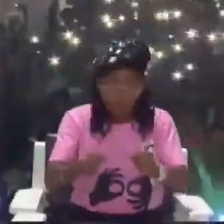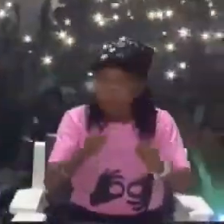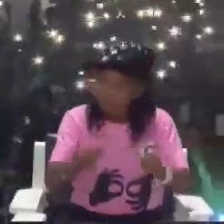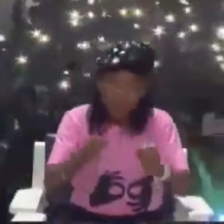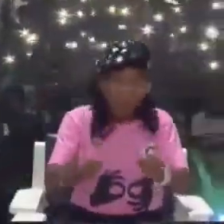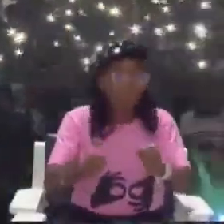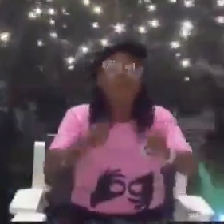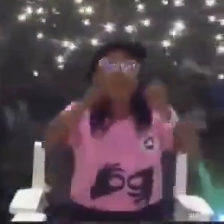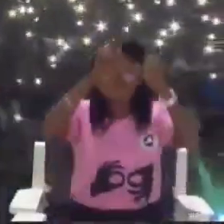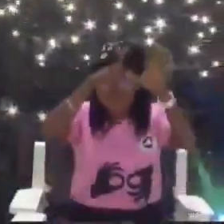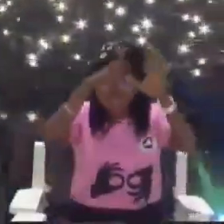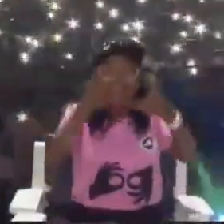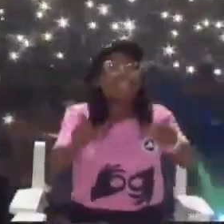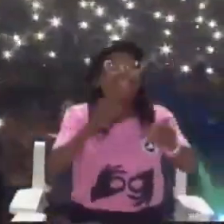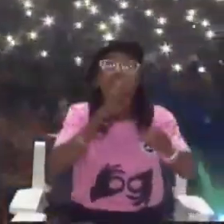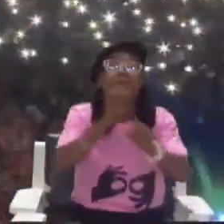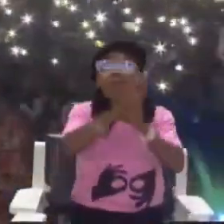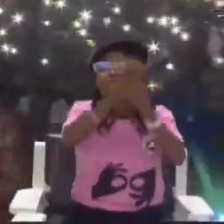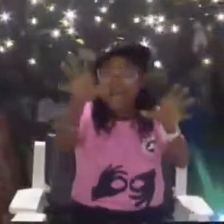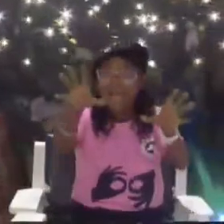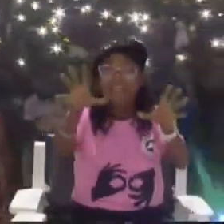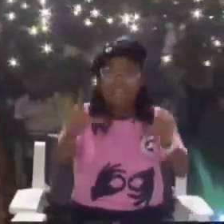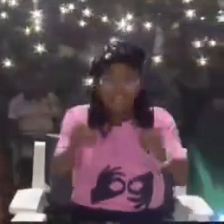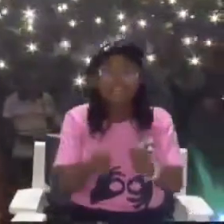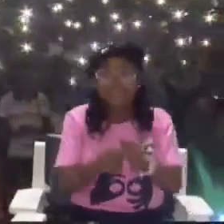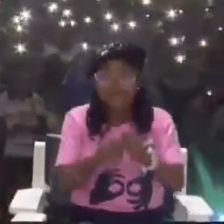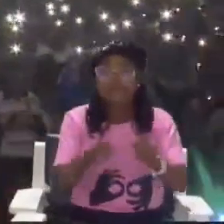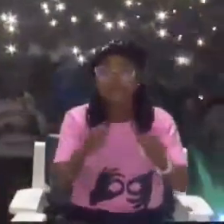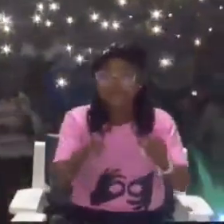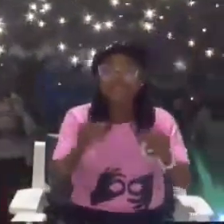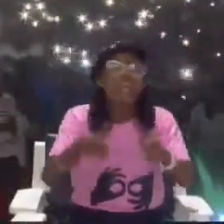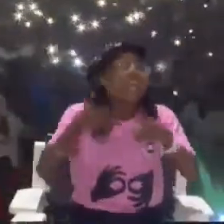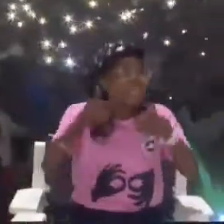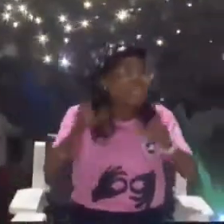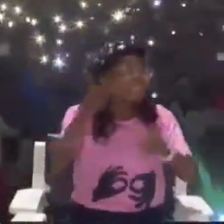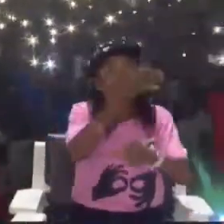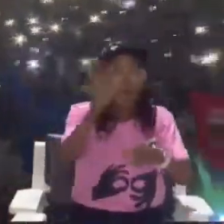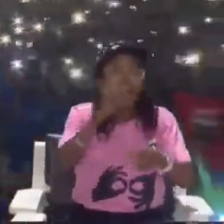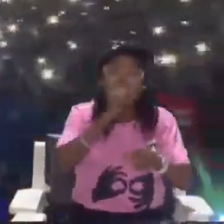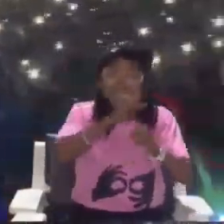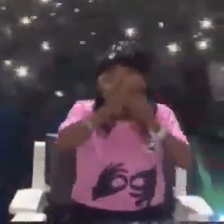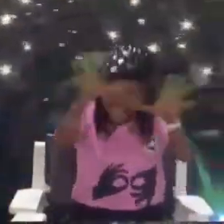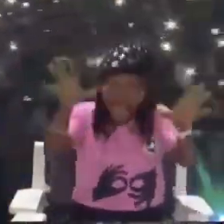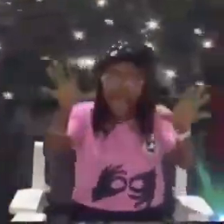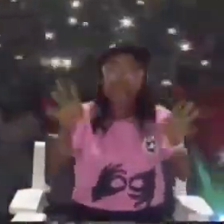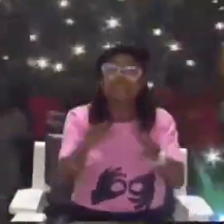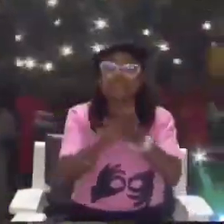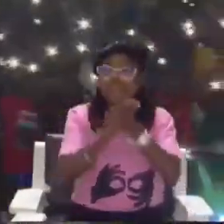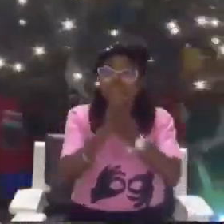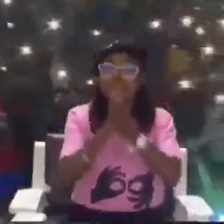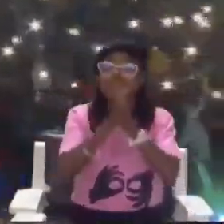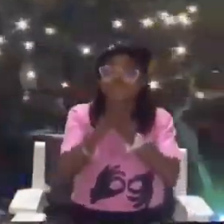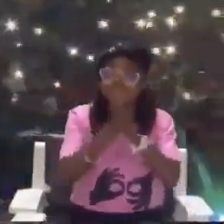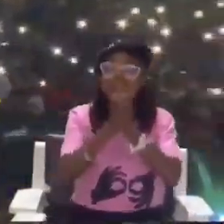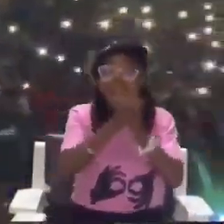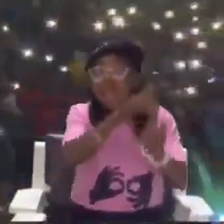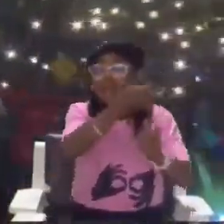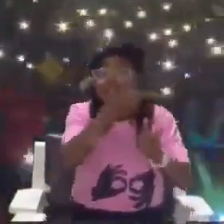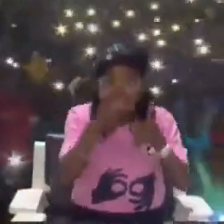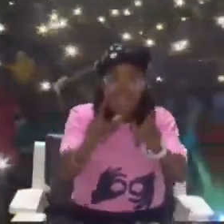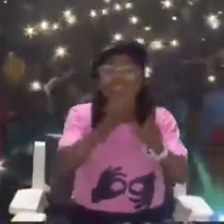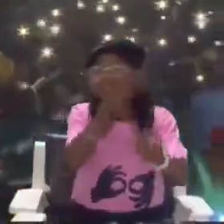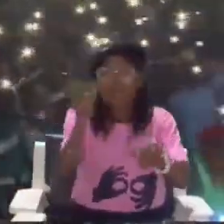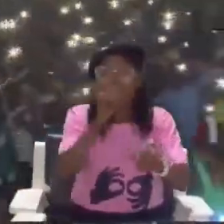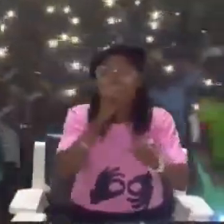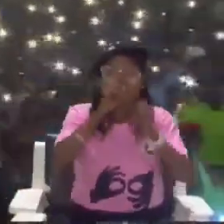Father, let there be light. Baba, Jackie, Malek, let there be light. Jackie, Malek, let there be light.